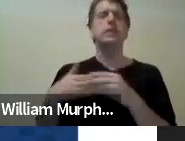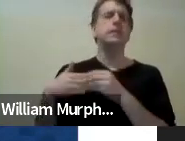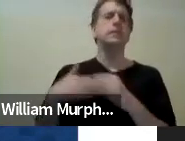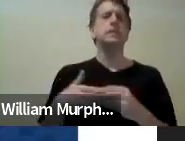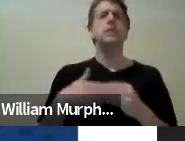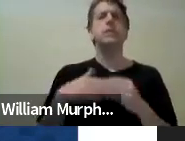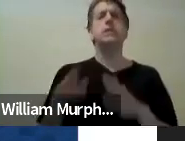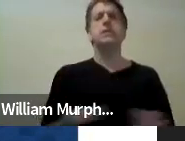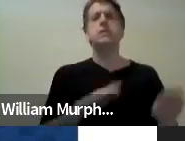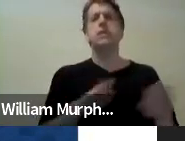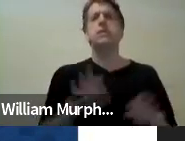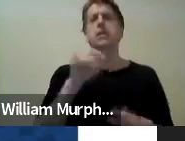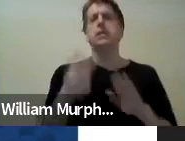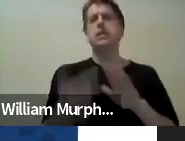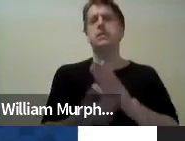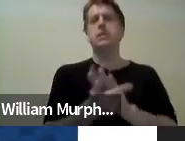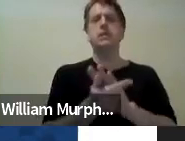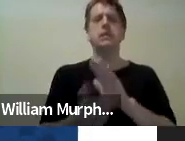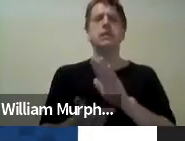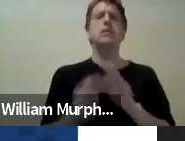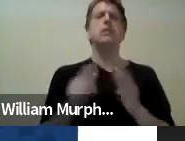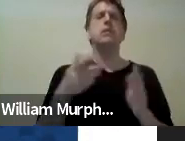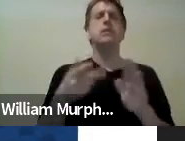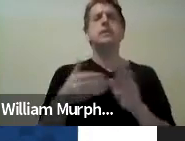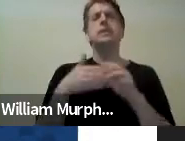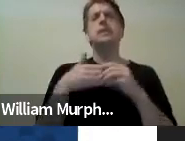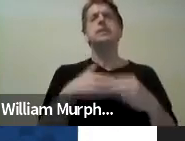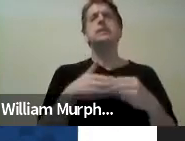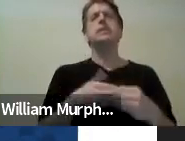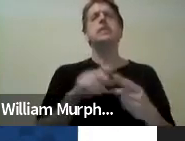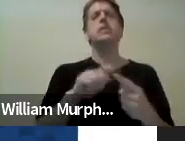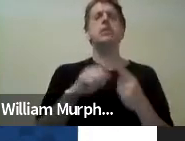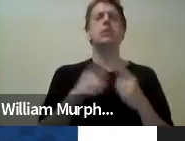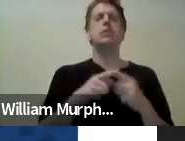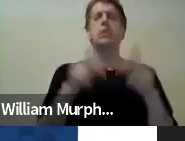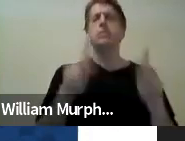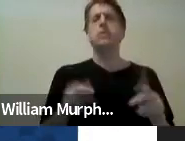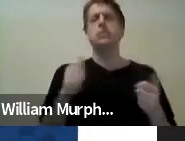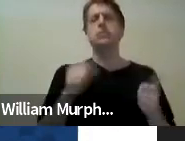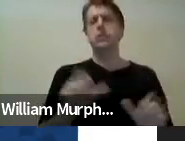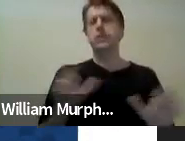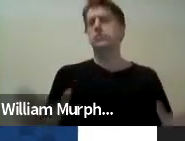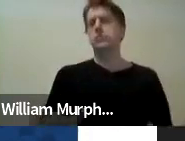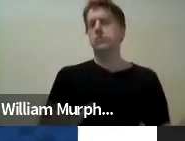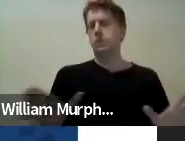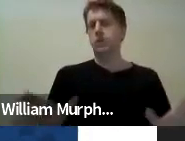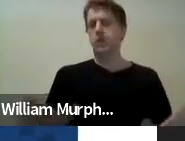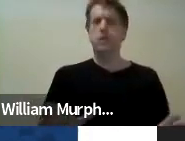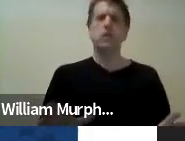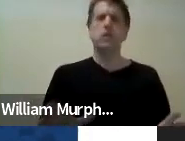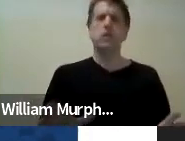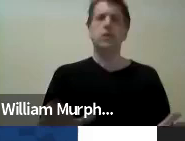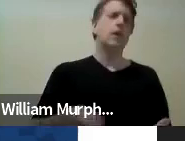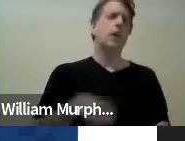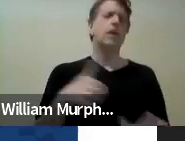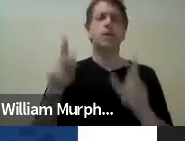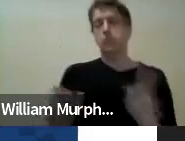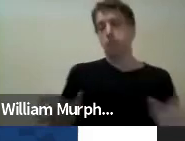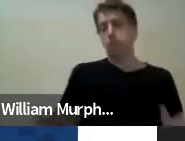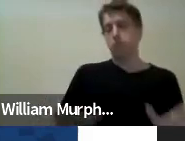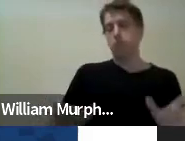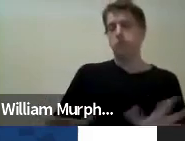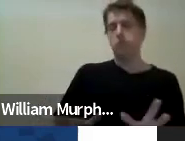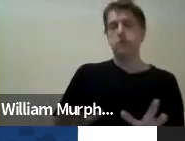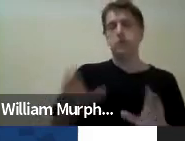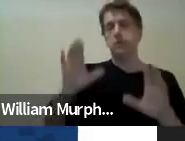behavior that is illegal, and it's when a person is trying to encourage another person to seek